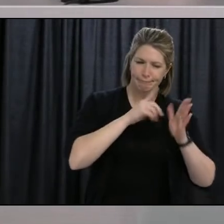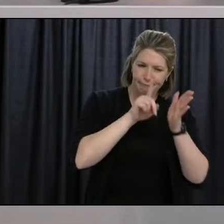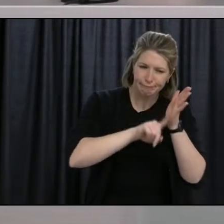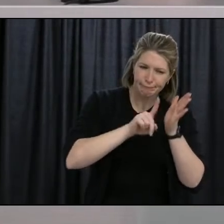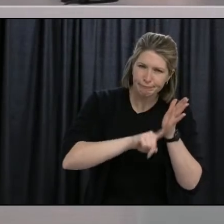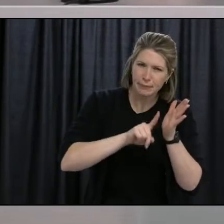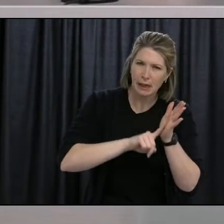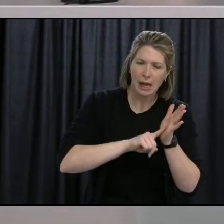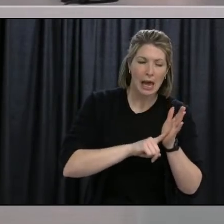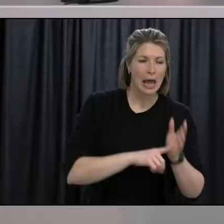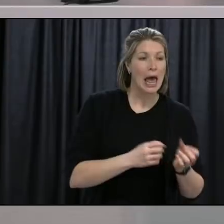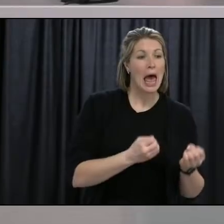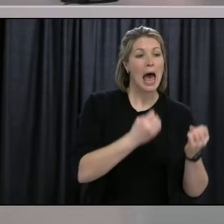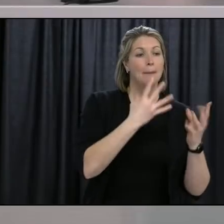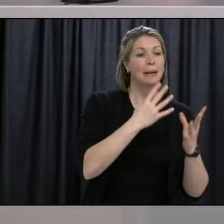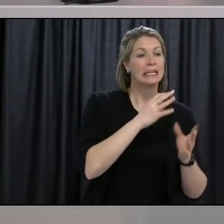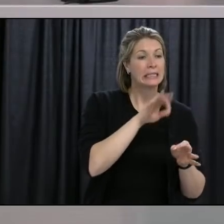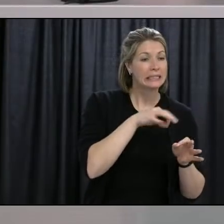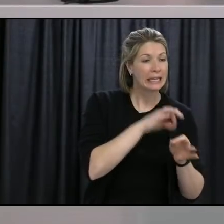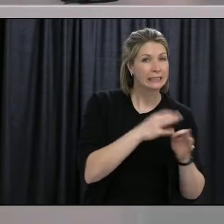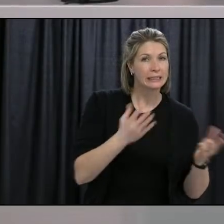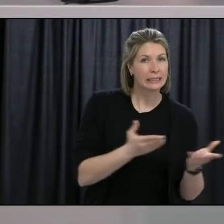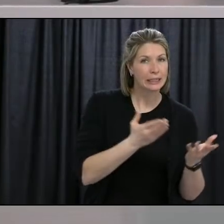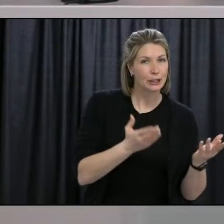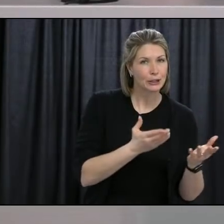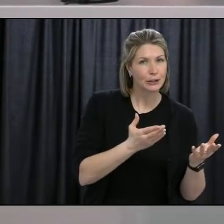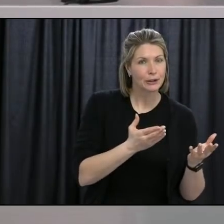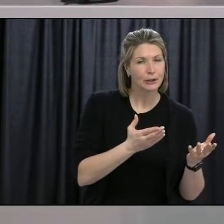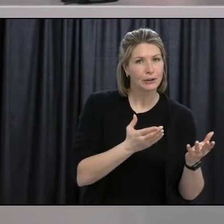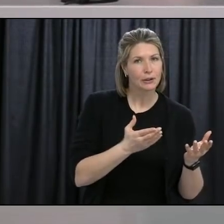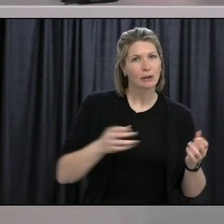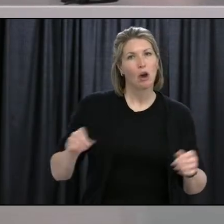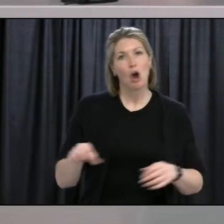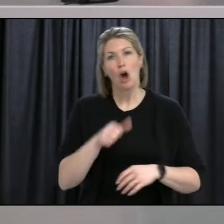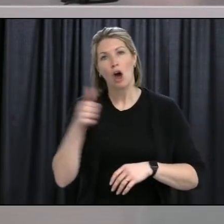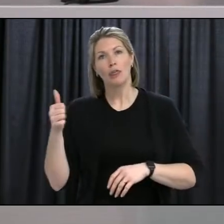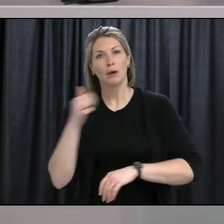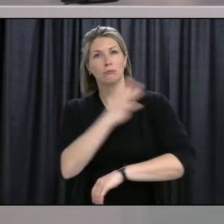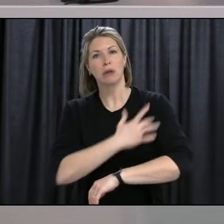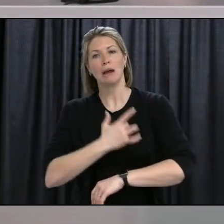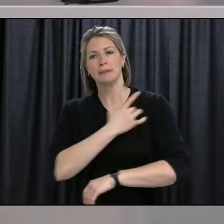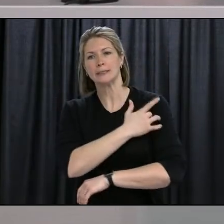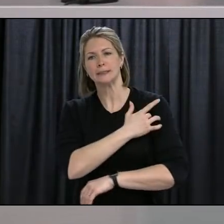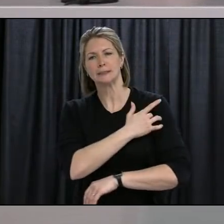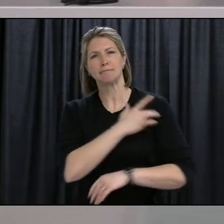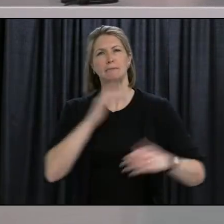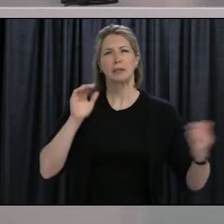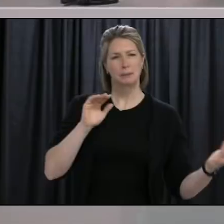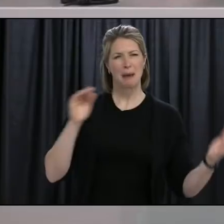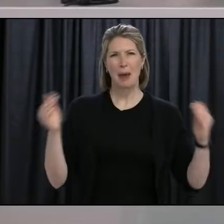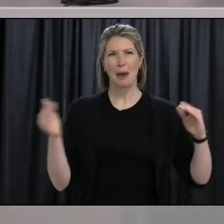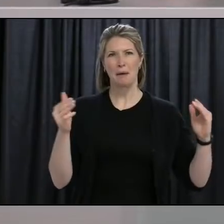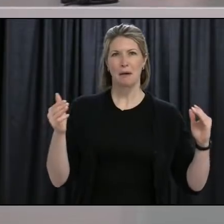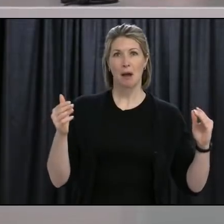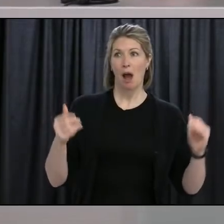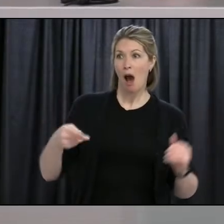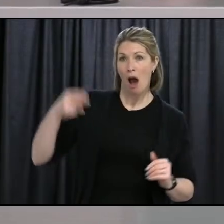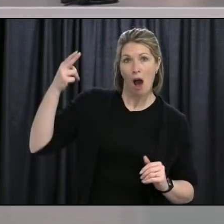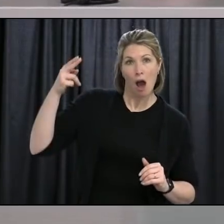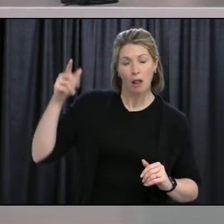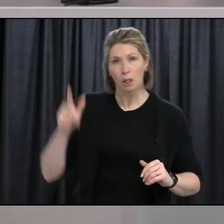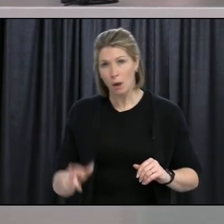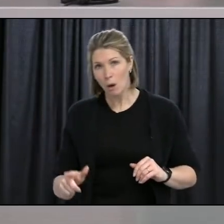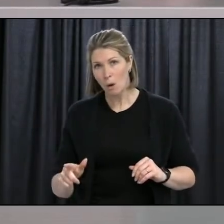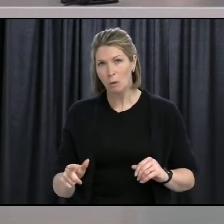translates to other provinces, but a number of people have observed that testing in other Atlantic provinces seems